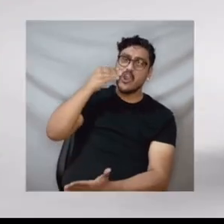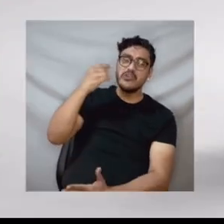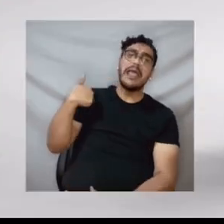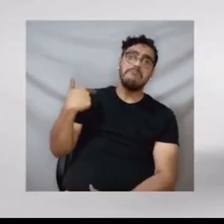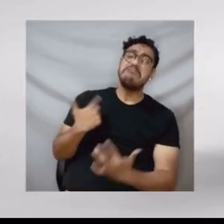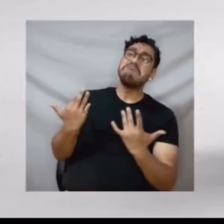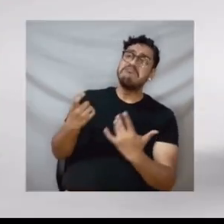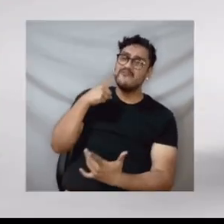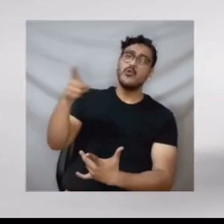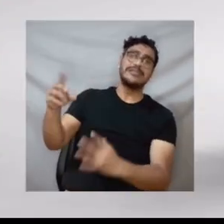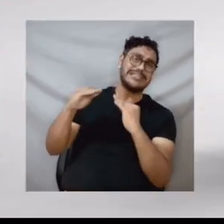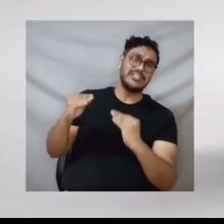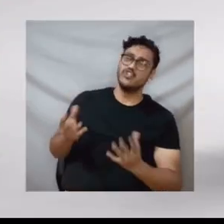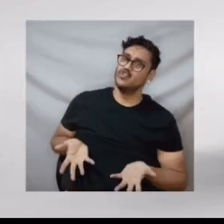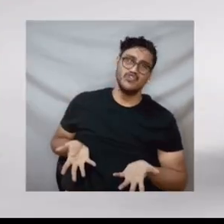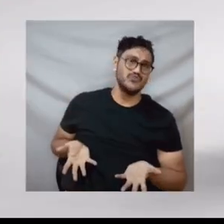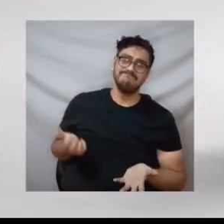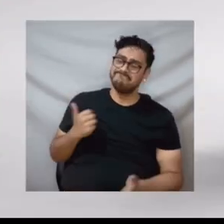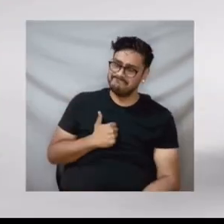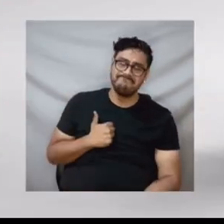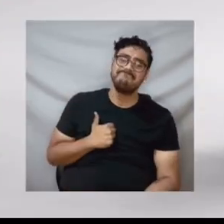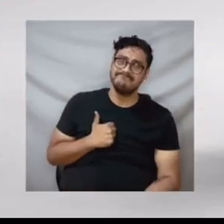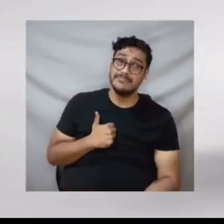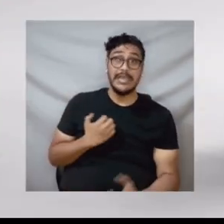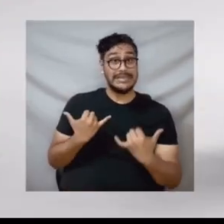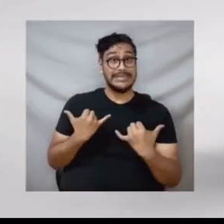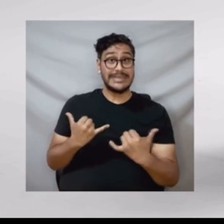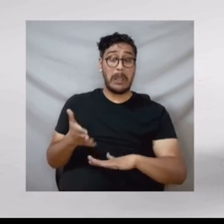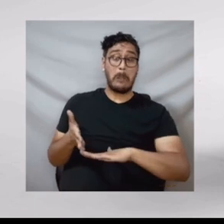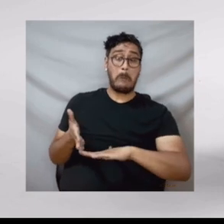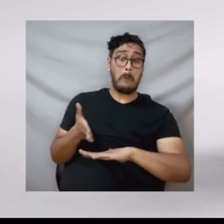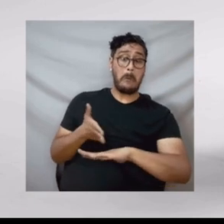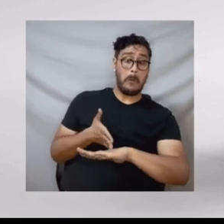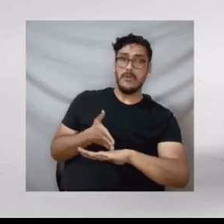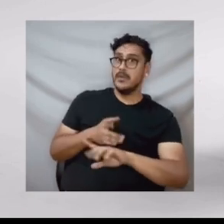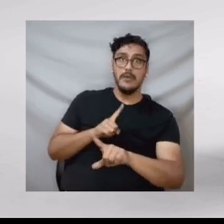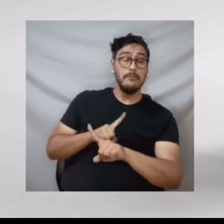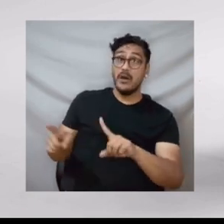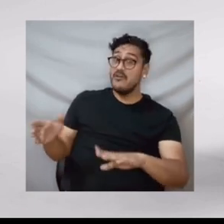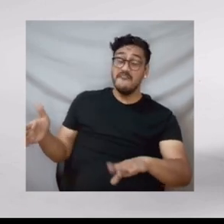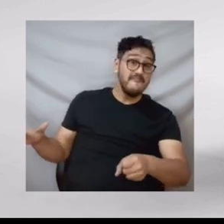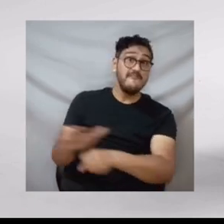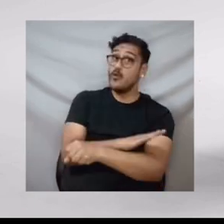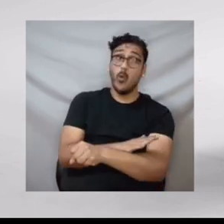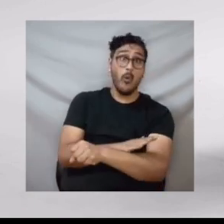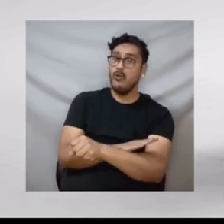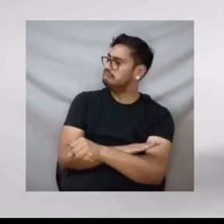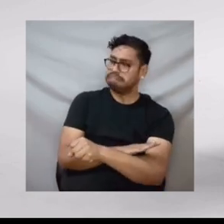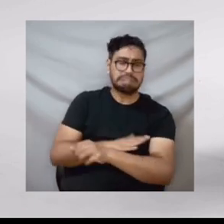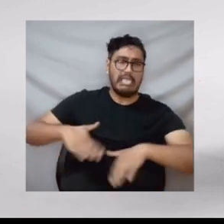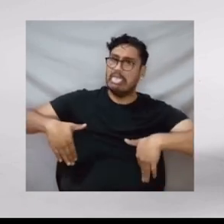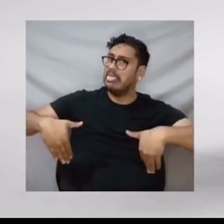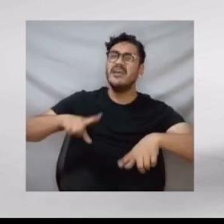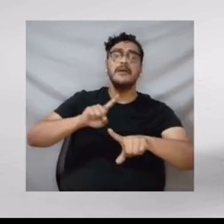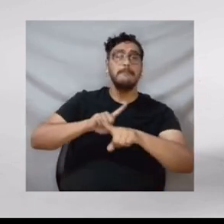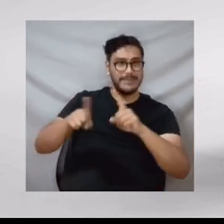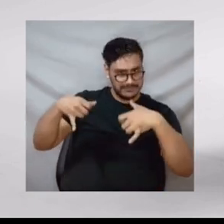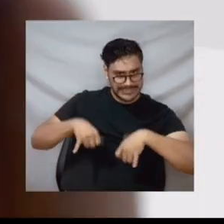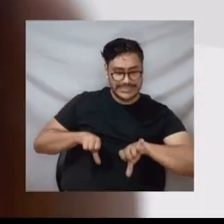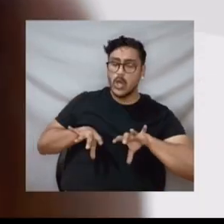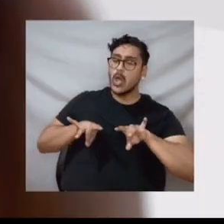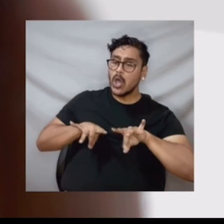now though i've gotten better i'm not a hundred percent there yet but i'm still learning to adapt to your